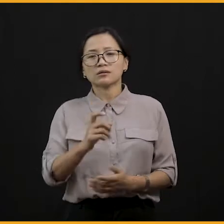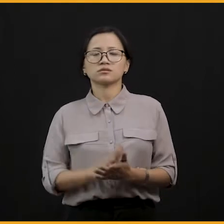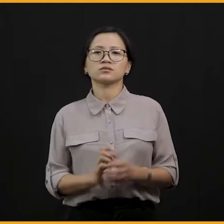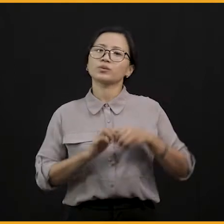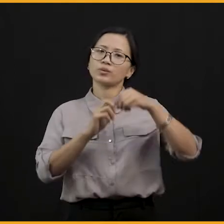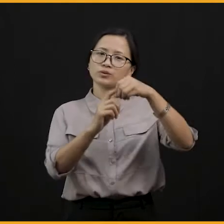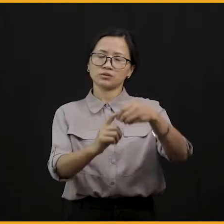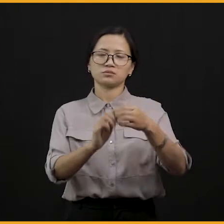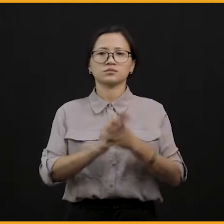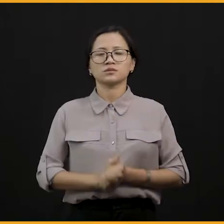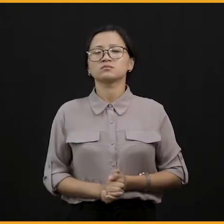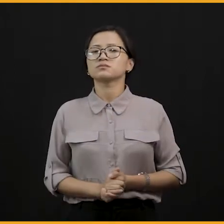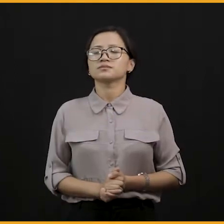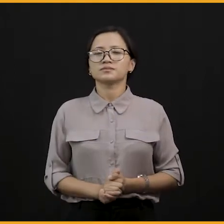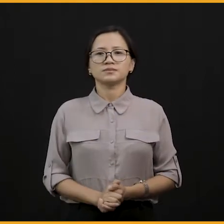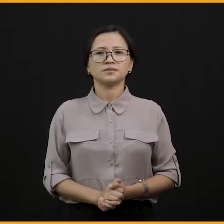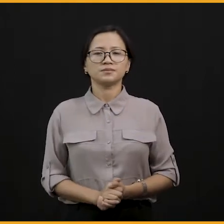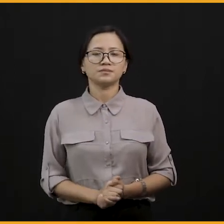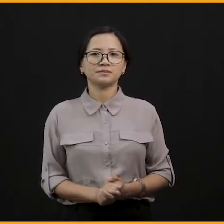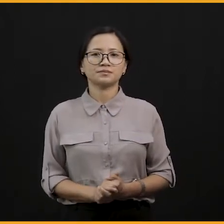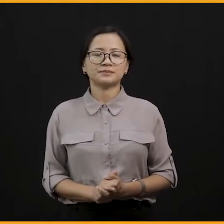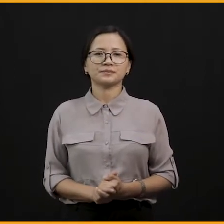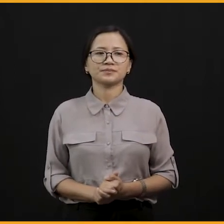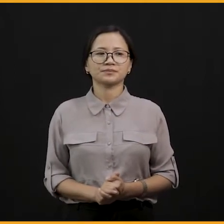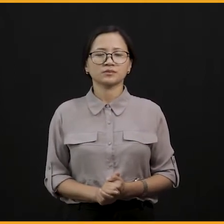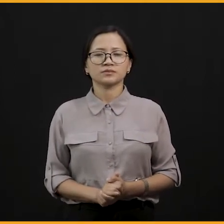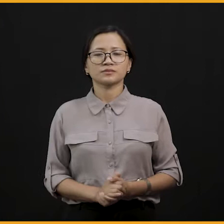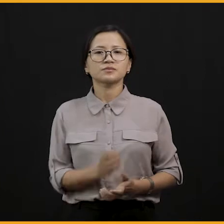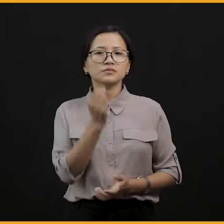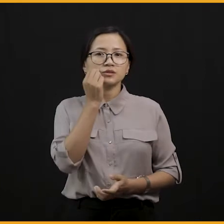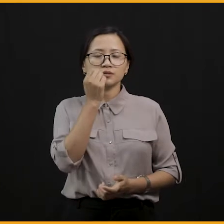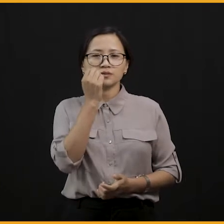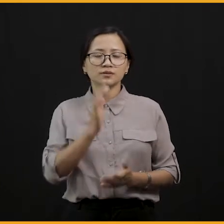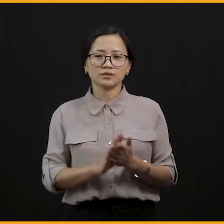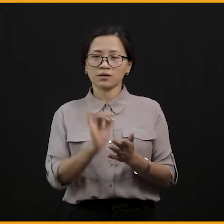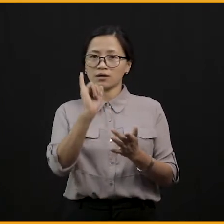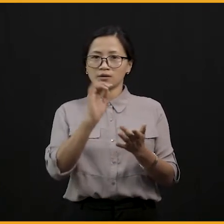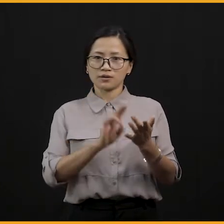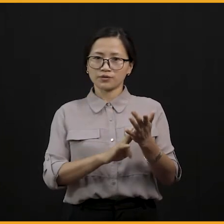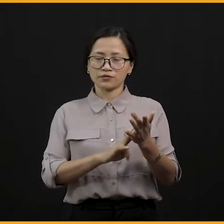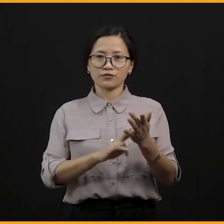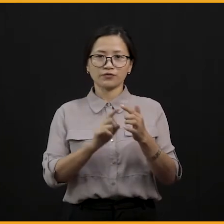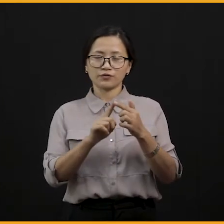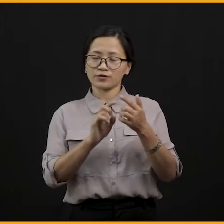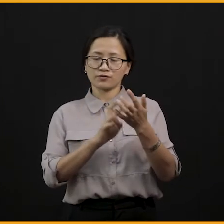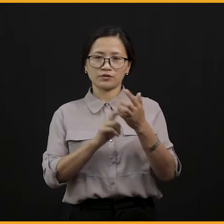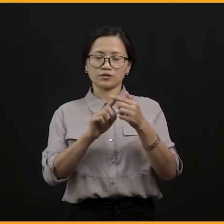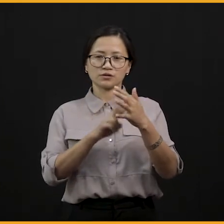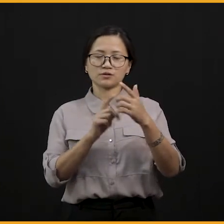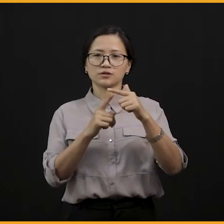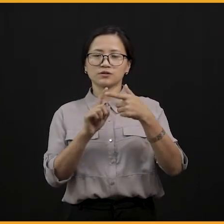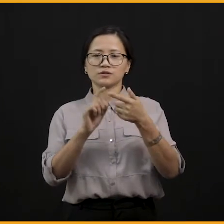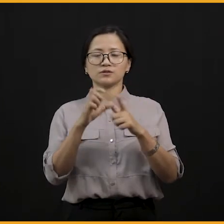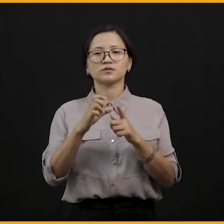smart, okay. Now students, this Vetso, he invented this machine,